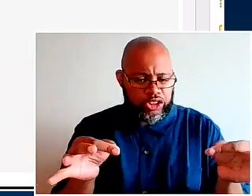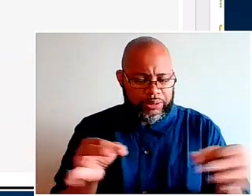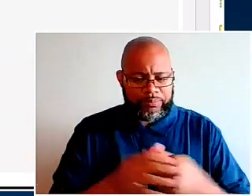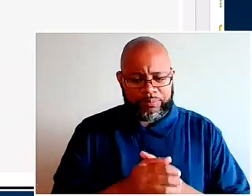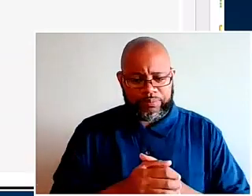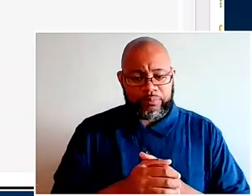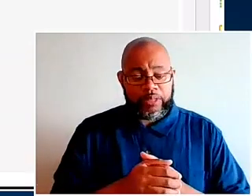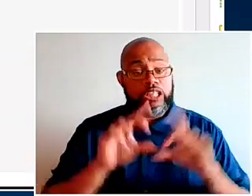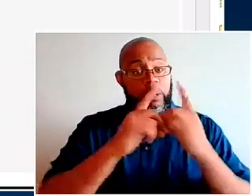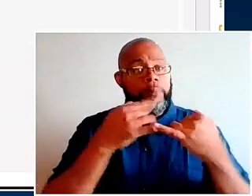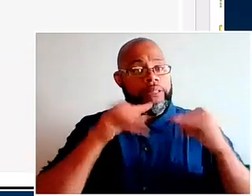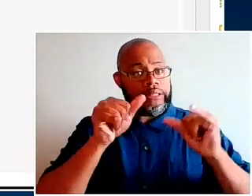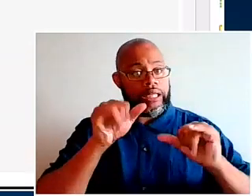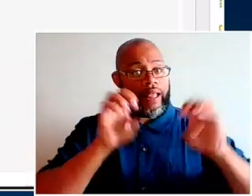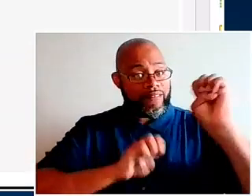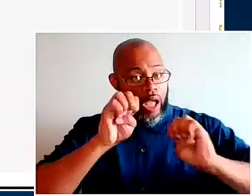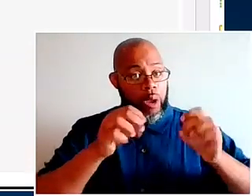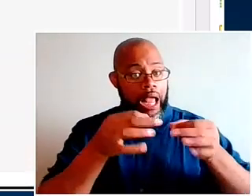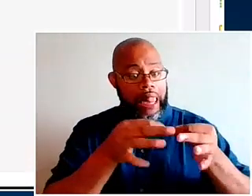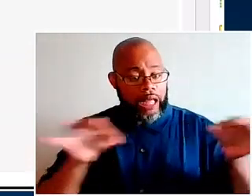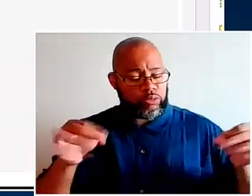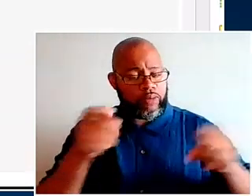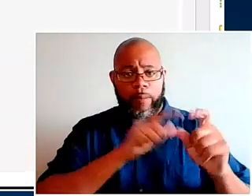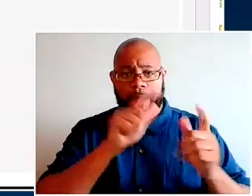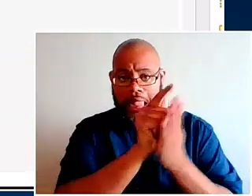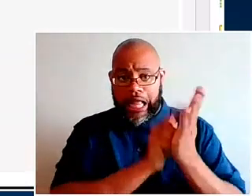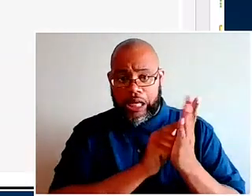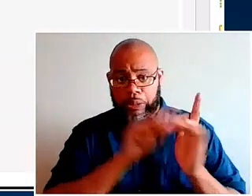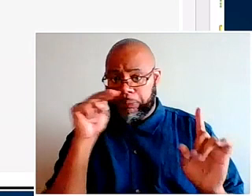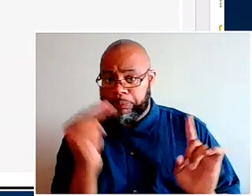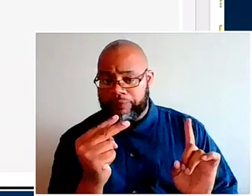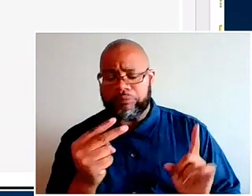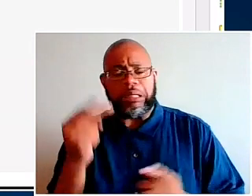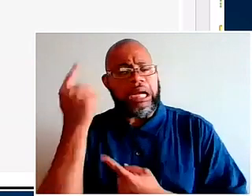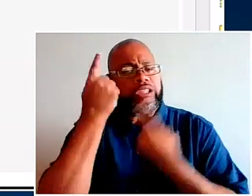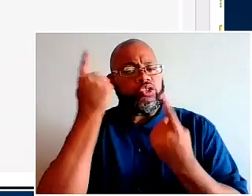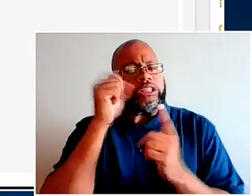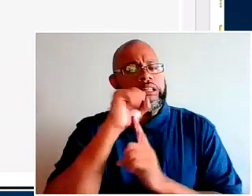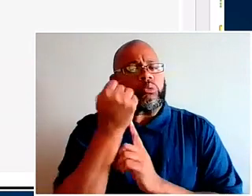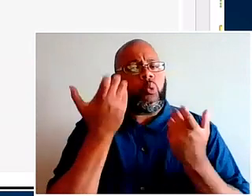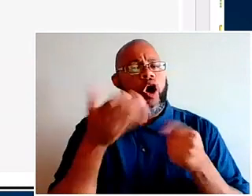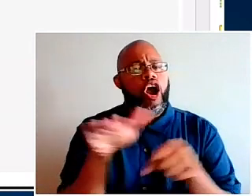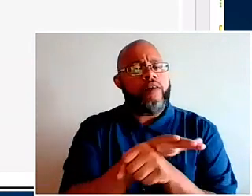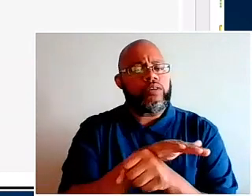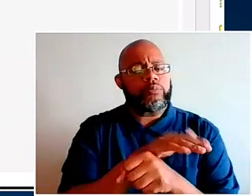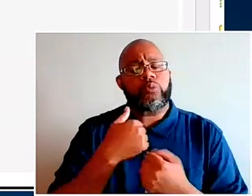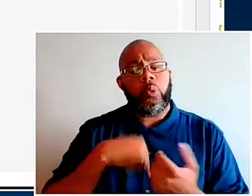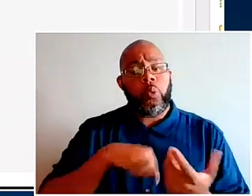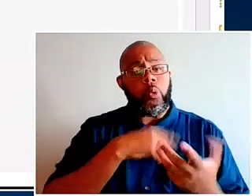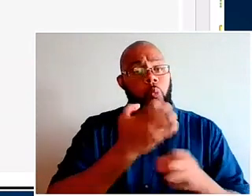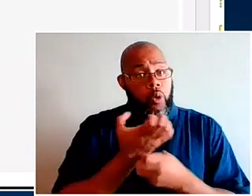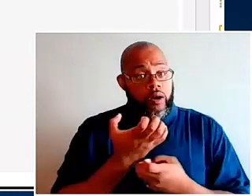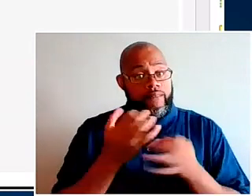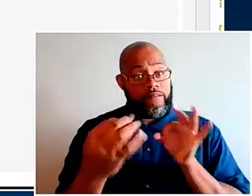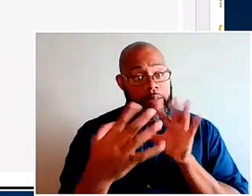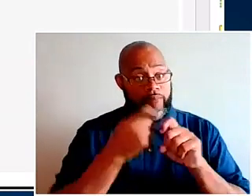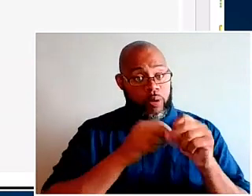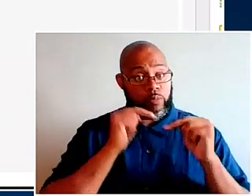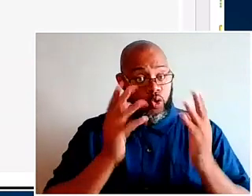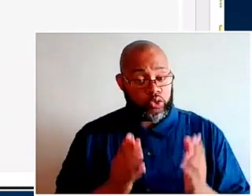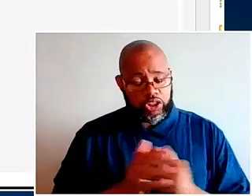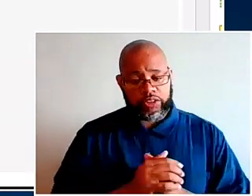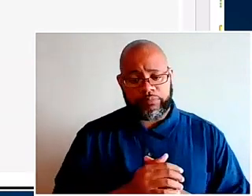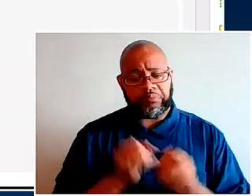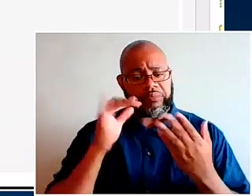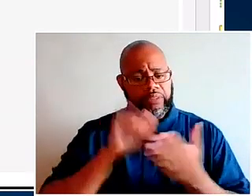is still evaluating the language from a legal perspective and considering scenarios we'd like to cover. We are seeking feedback from the negotiators who submitted this